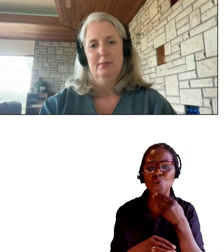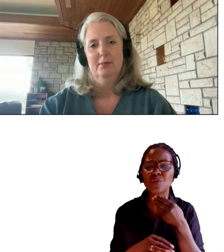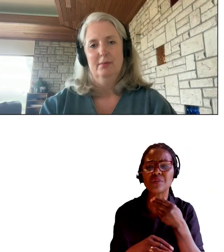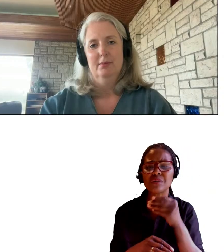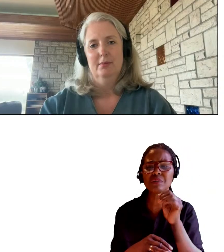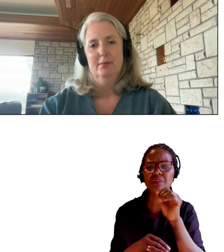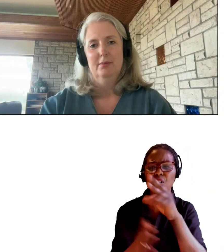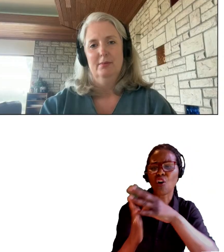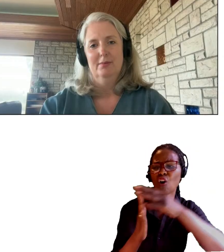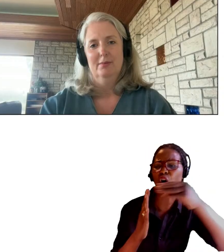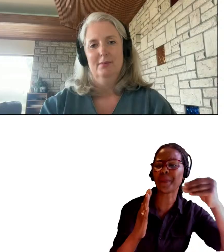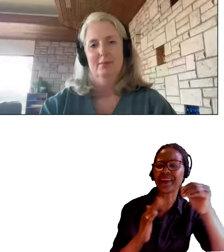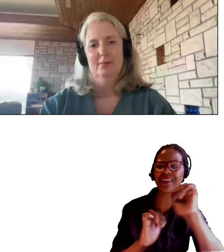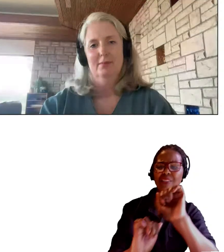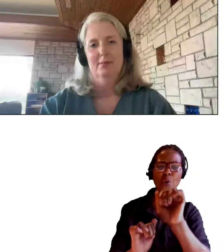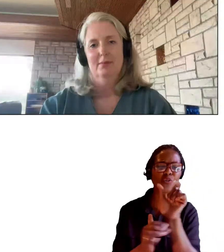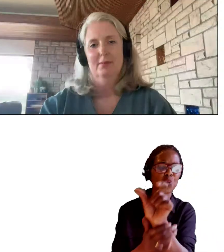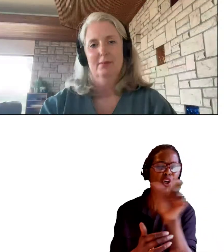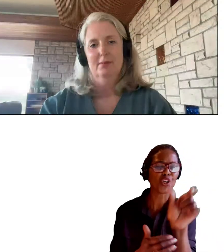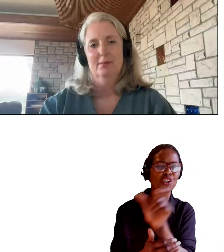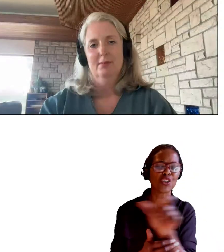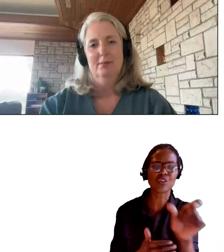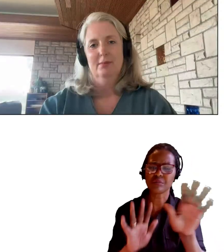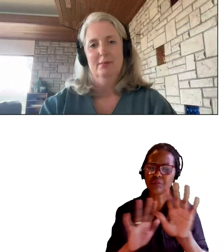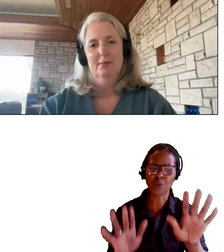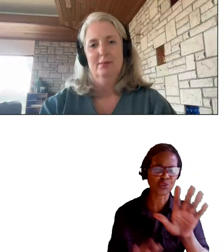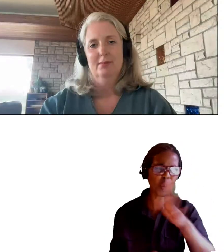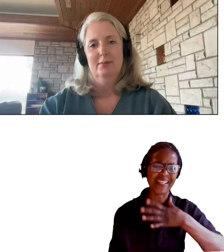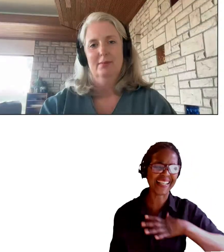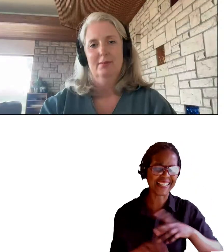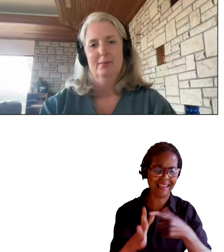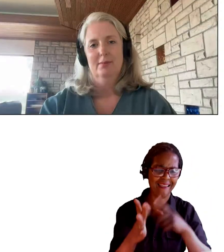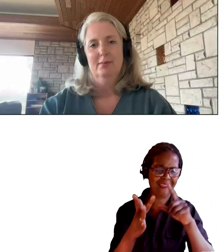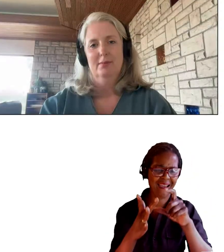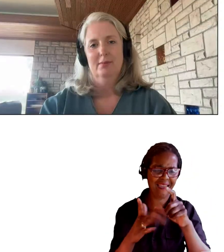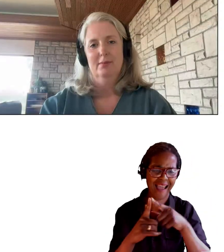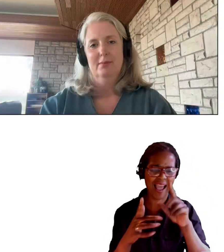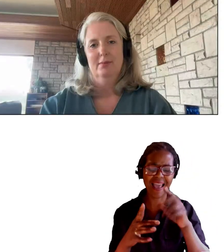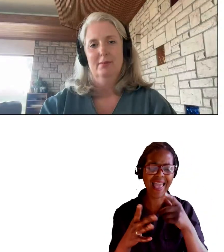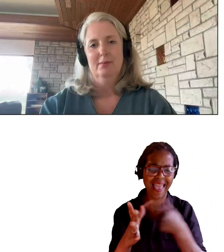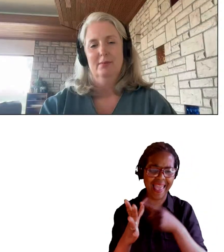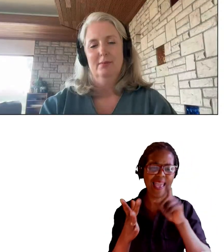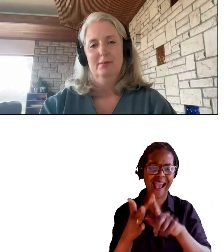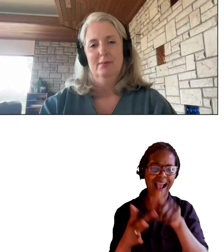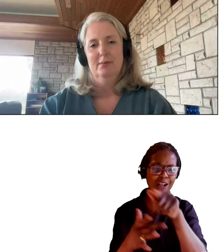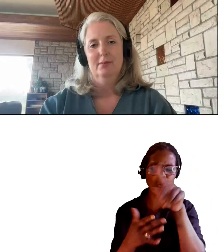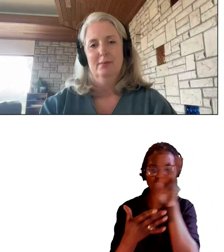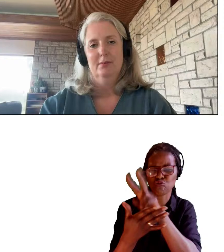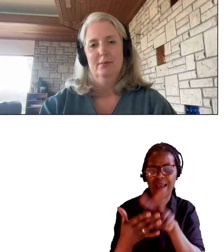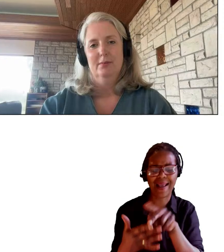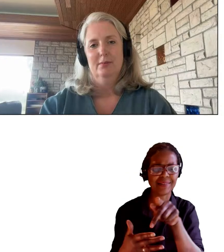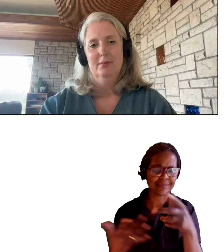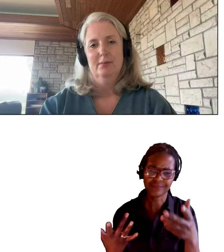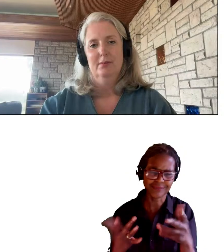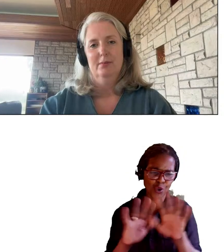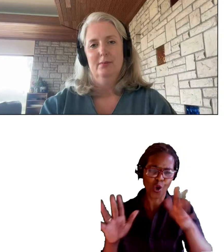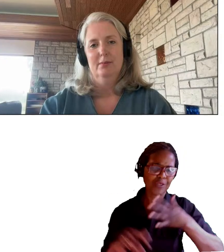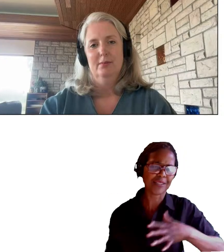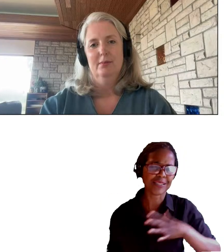Be authentic. You don't need AI to write, the proposals that scored well were